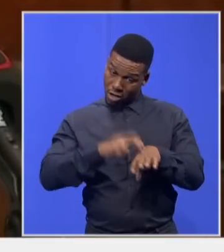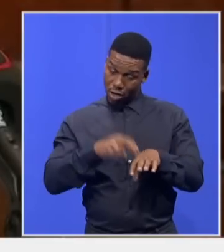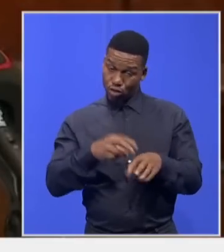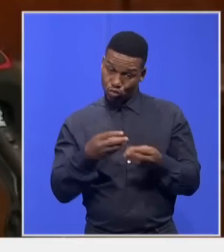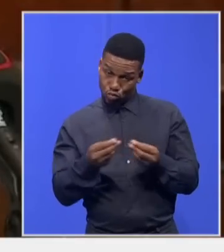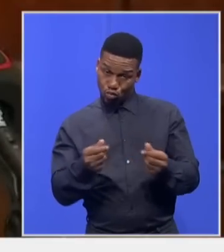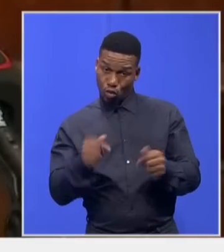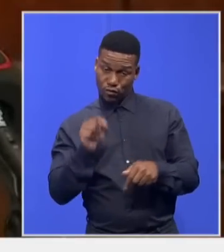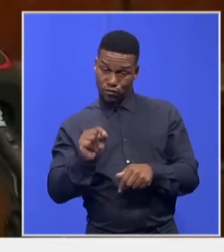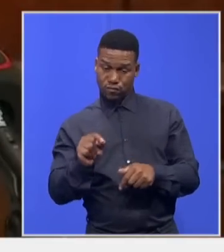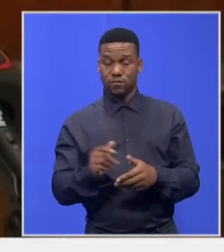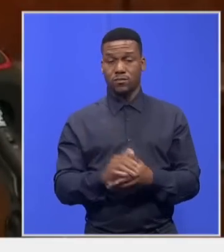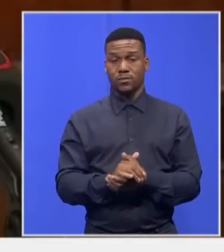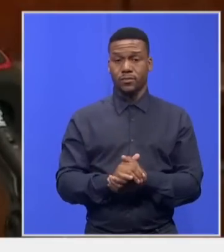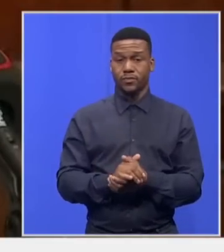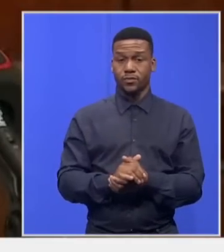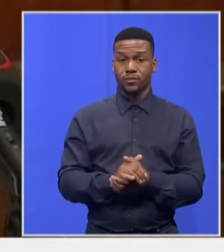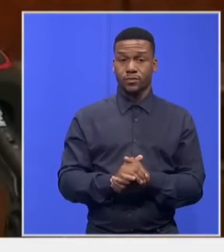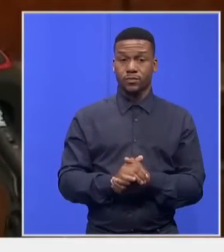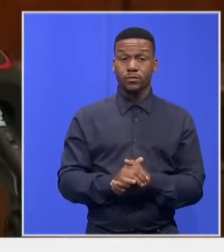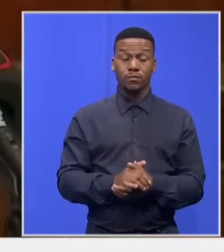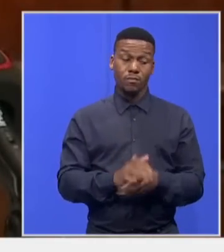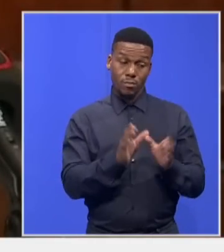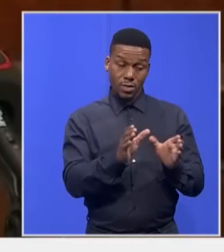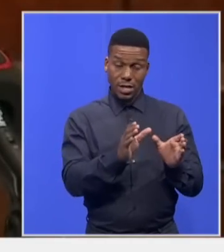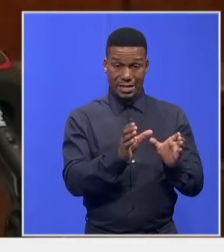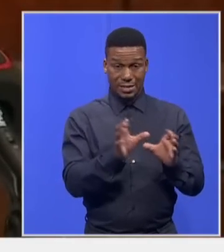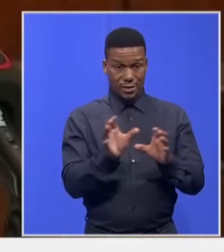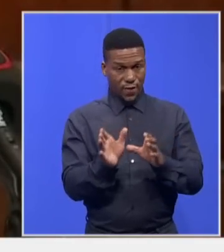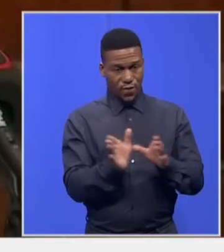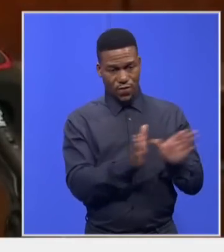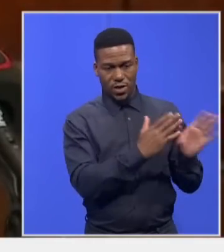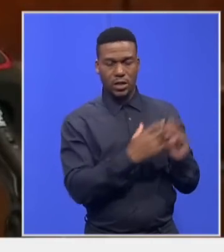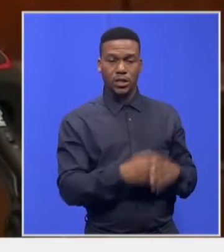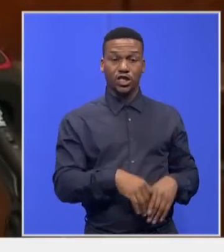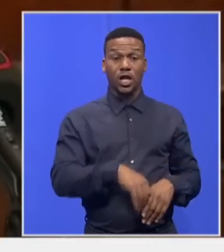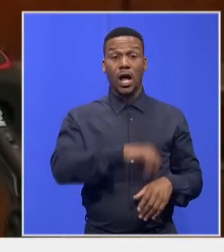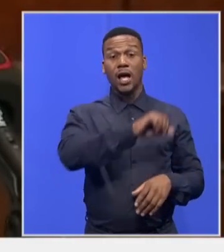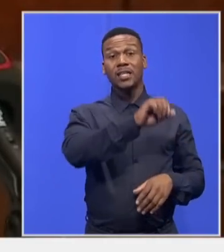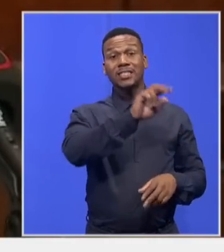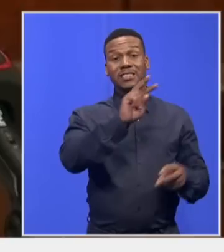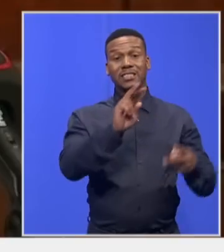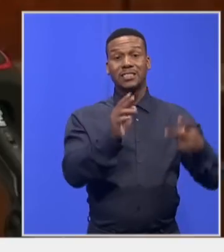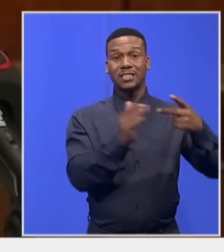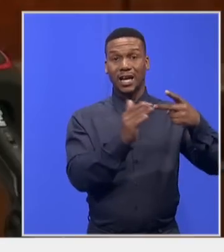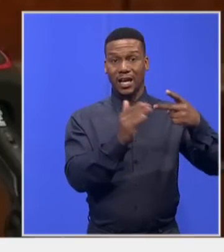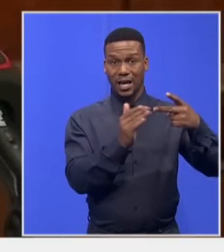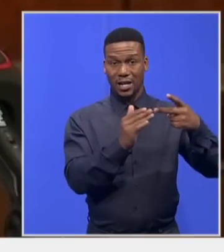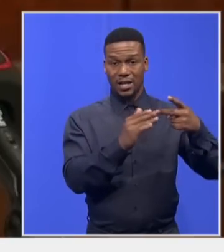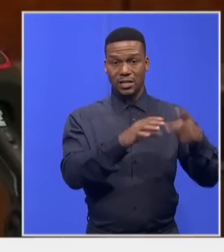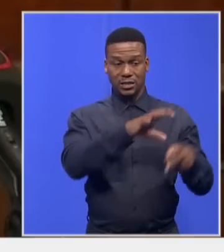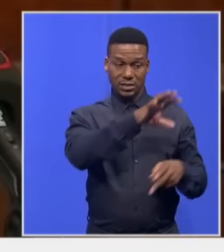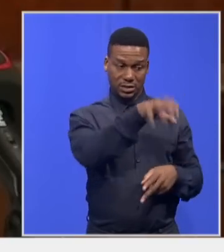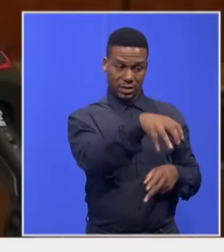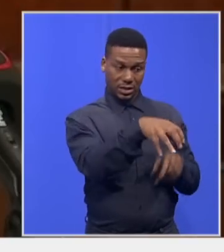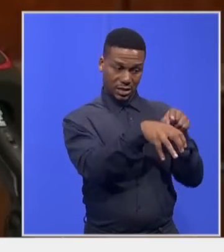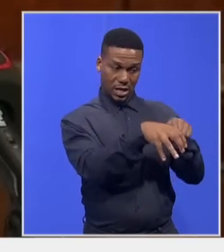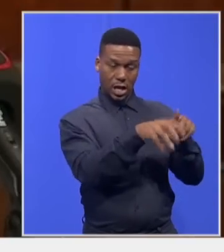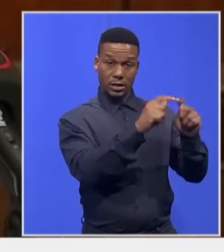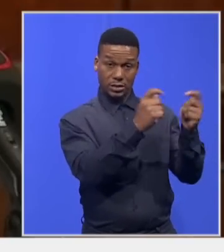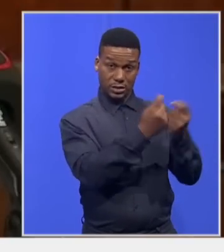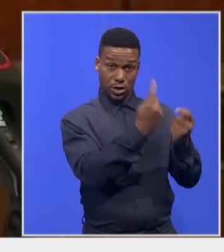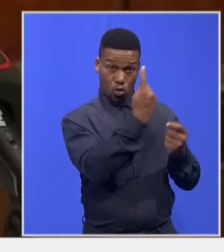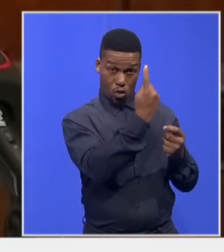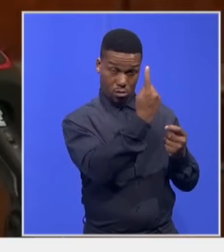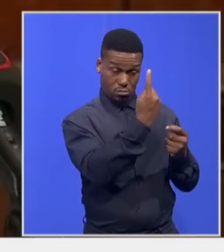is given to that. The second station is Kusile in that Tier 1 stations. Kusile is